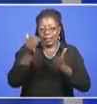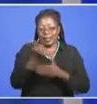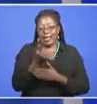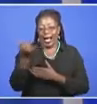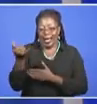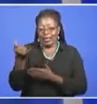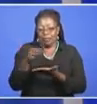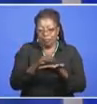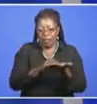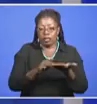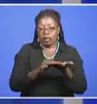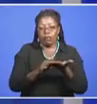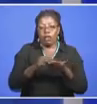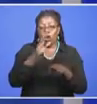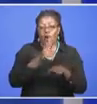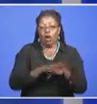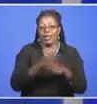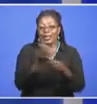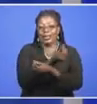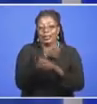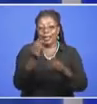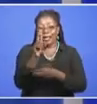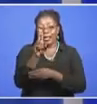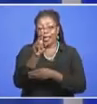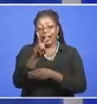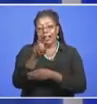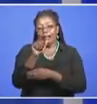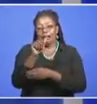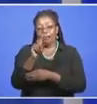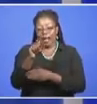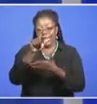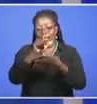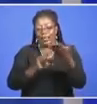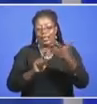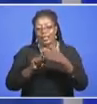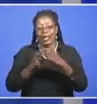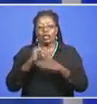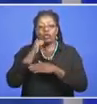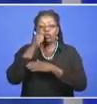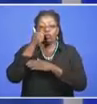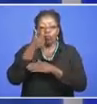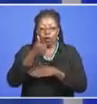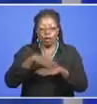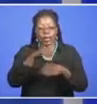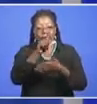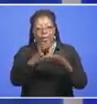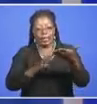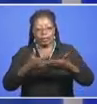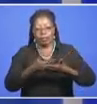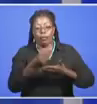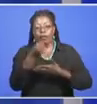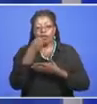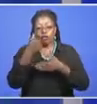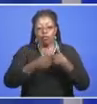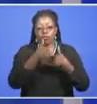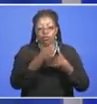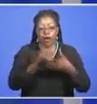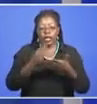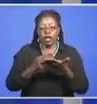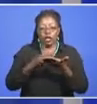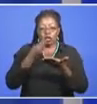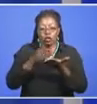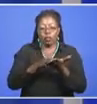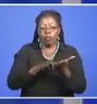medications officially go on the no-VAT list starting tomorrow, August 1st. Those items include baby food, bread, soups,